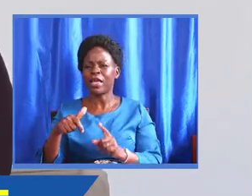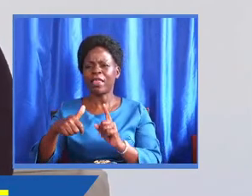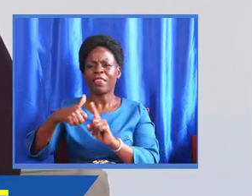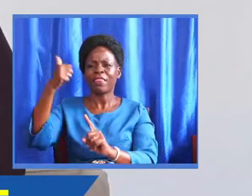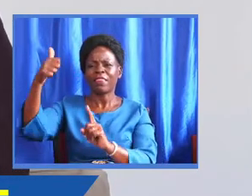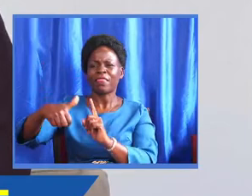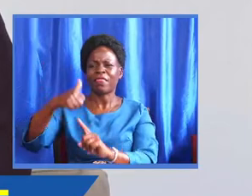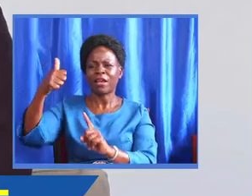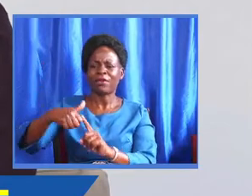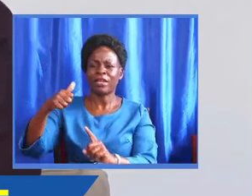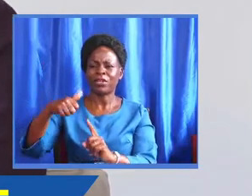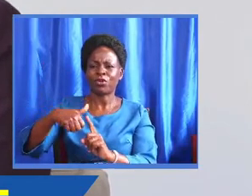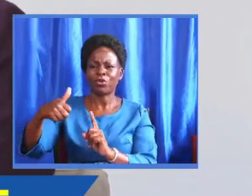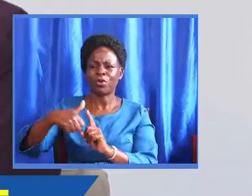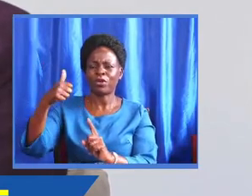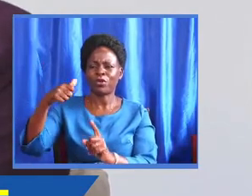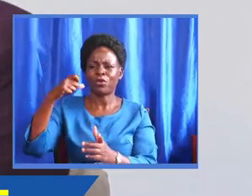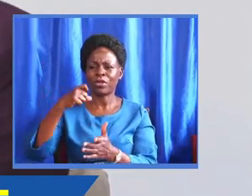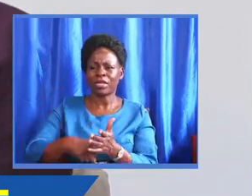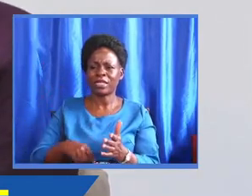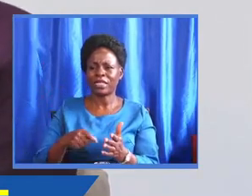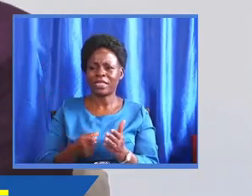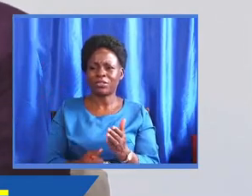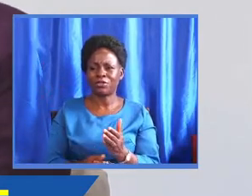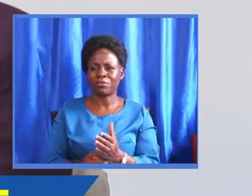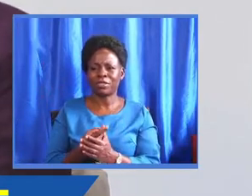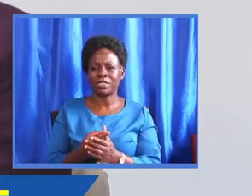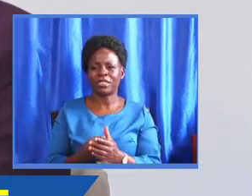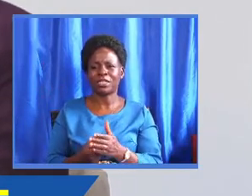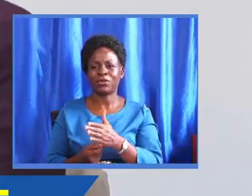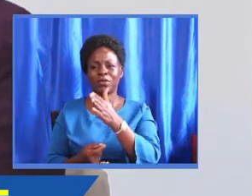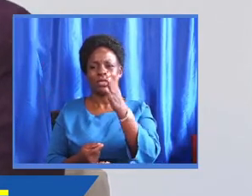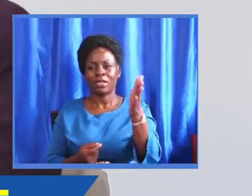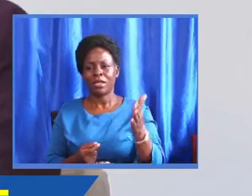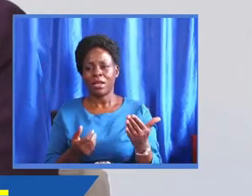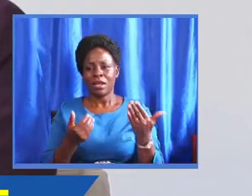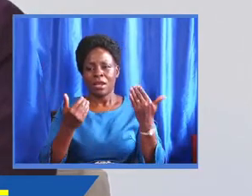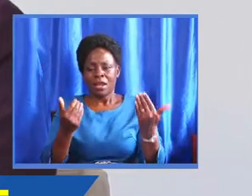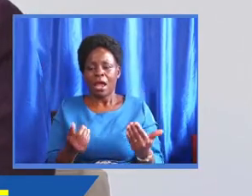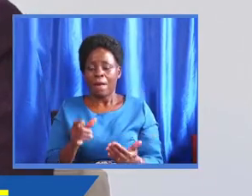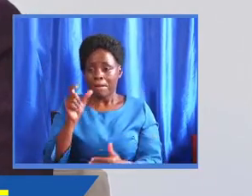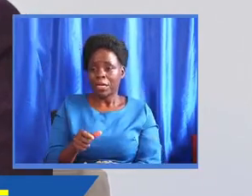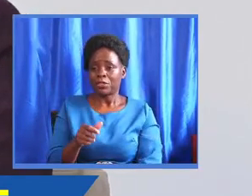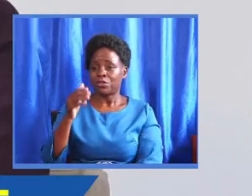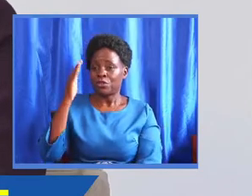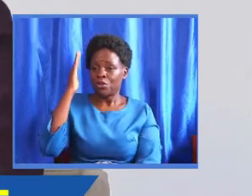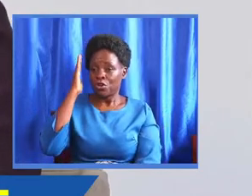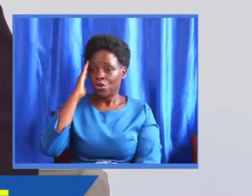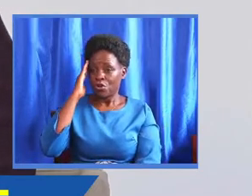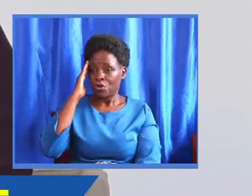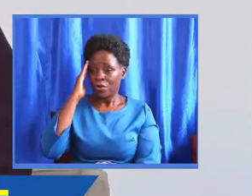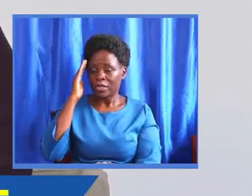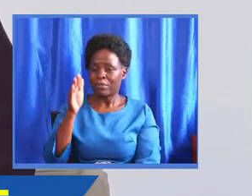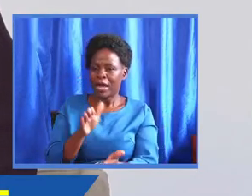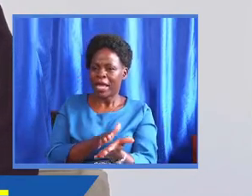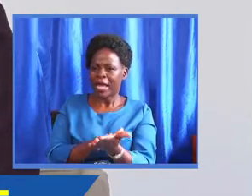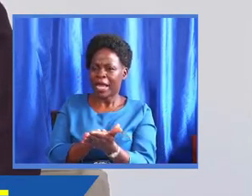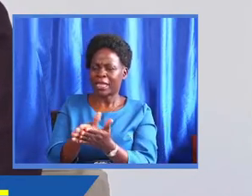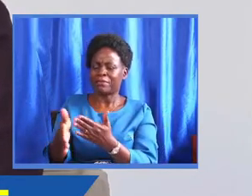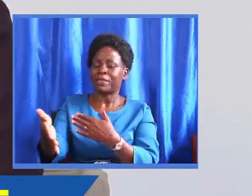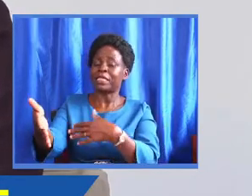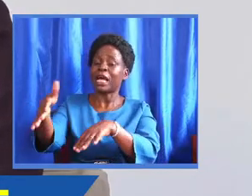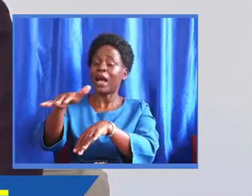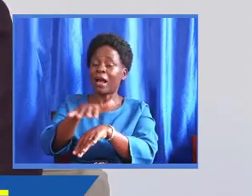tax that we shall receive. But I think that's an opportunity on the other side, that now somebody knows that at least my expenses are catered for